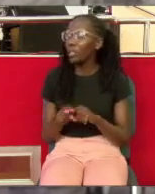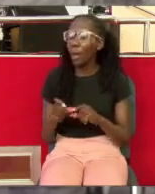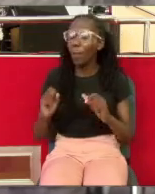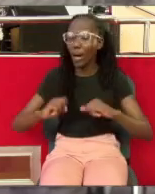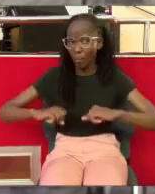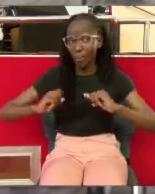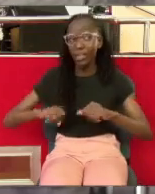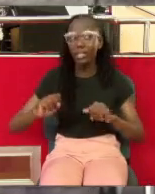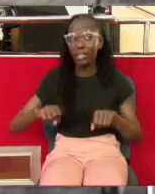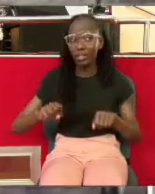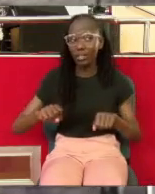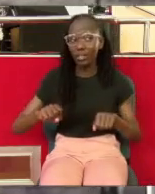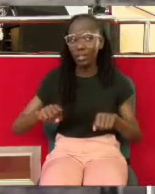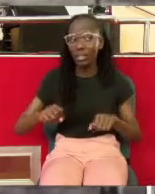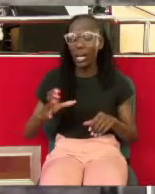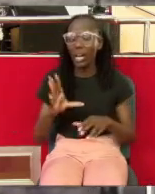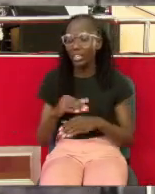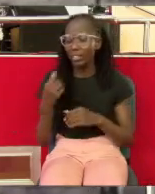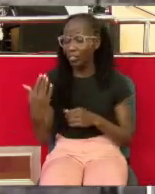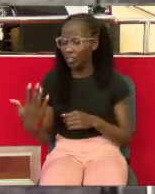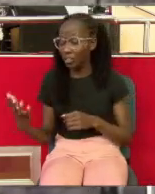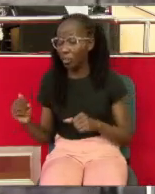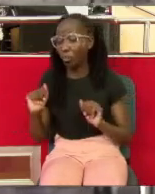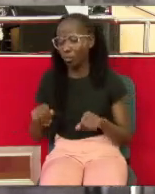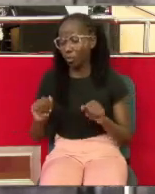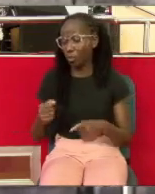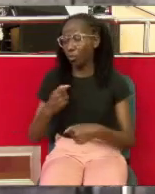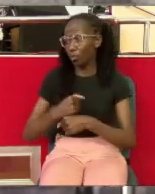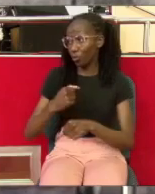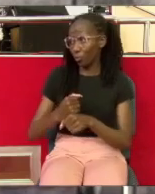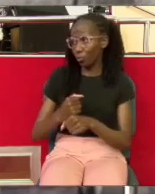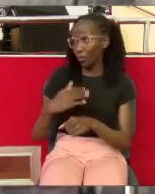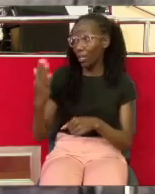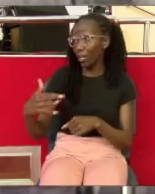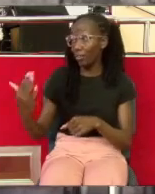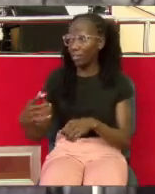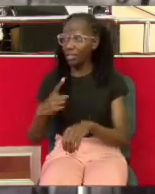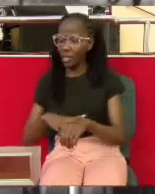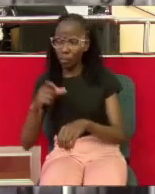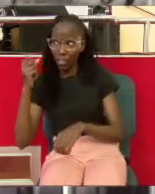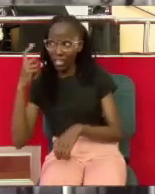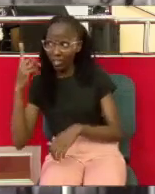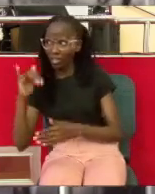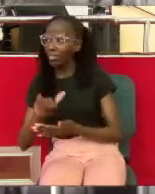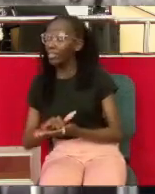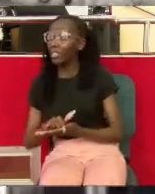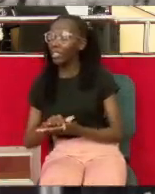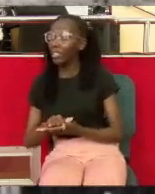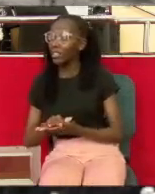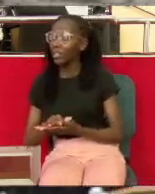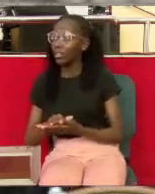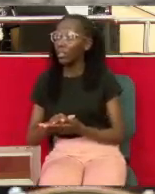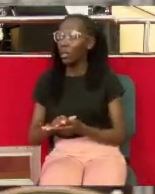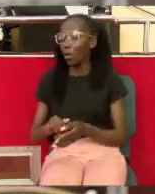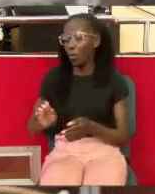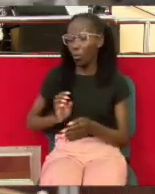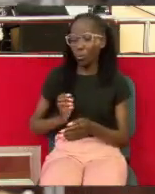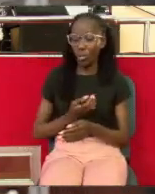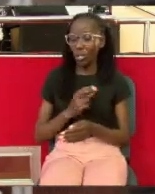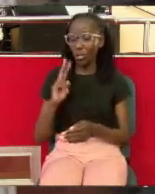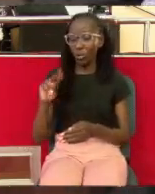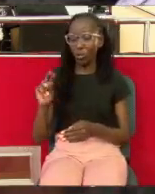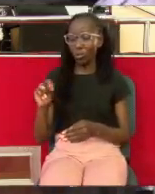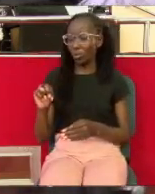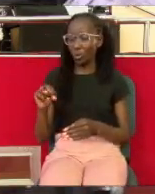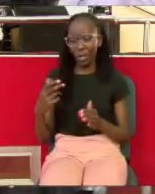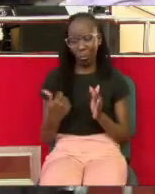and the things that he can do. Na vitu ambavyo aweza kufanya. Every time we understand that, tukielewa hivyo, then we no longer had problem. We